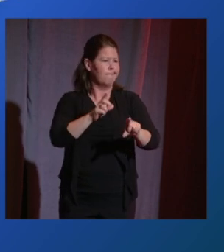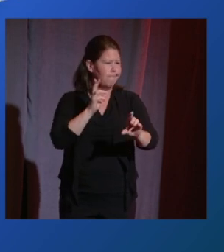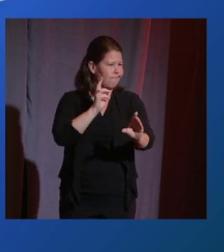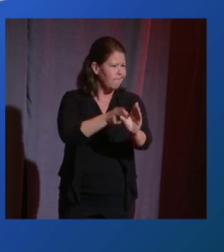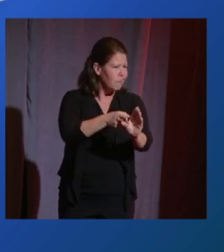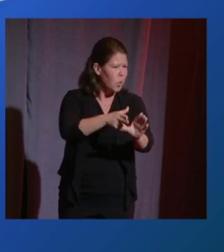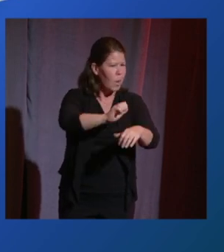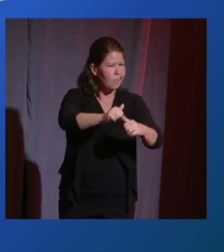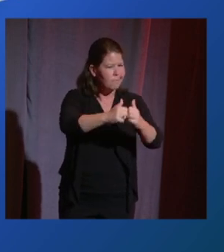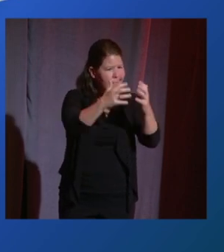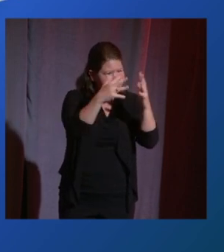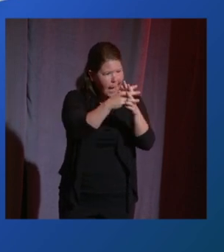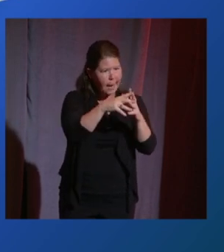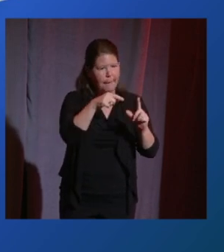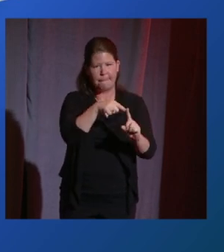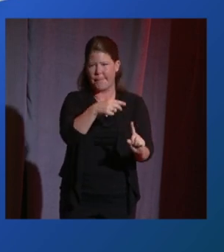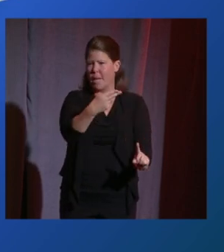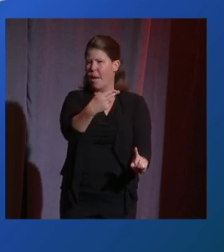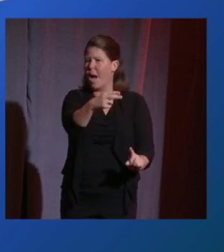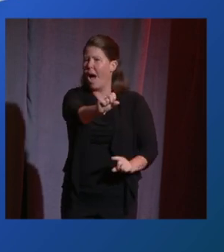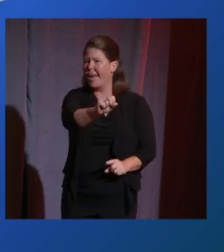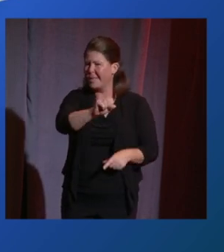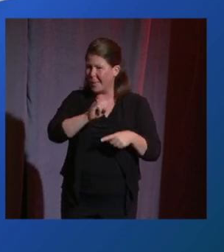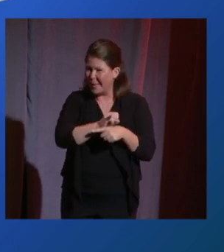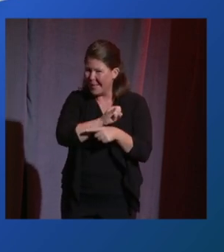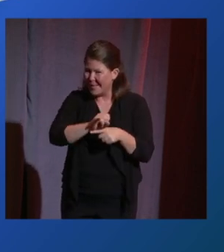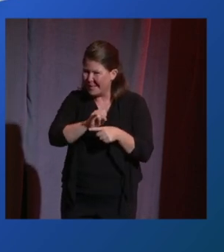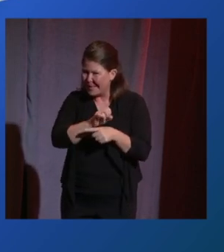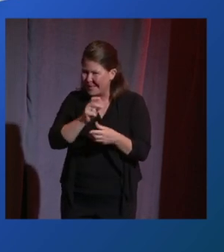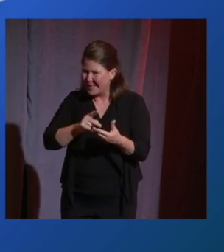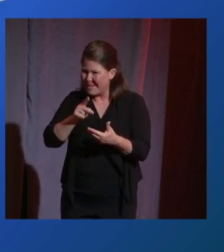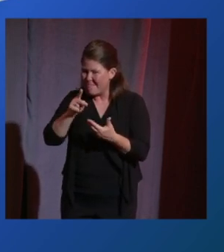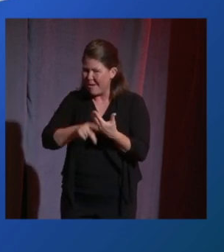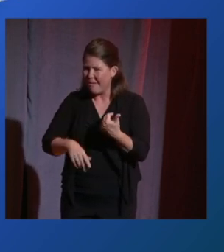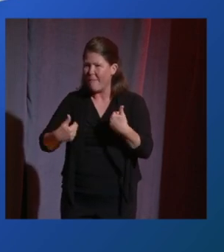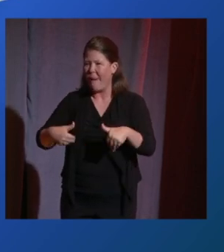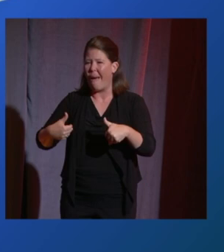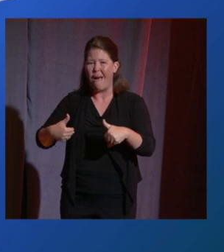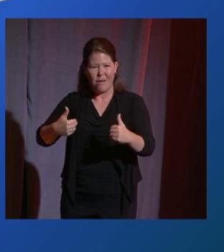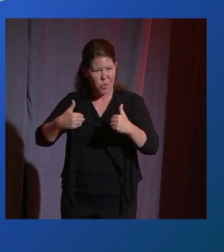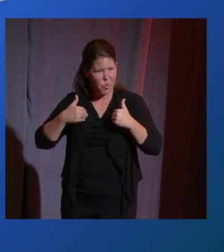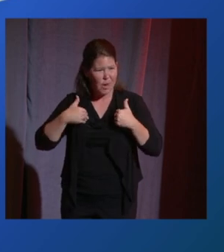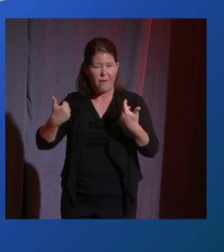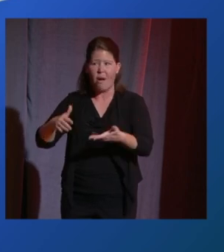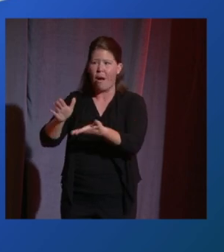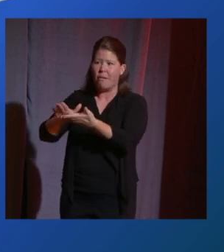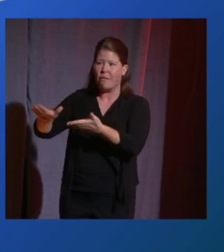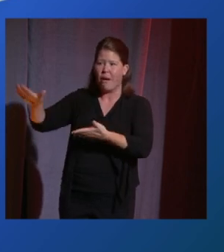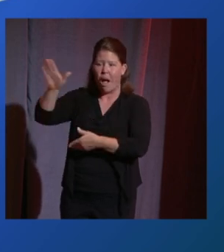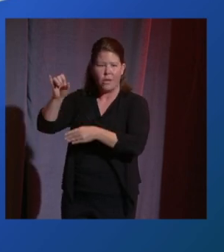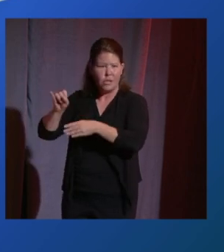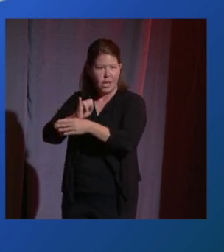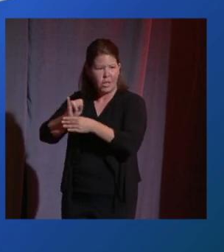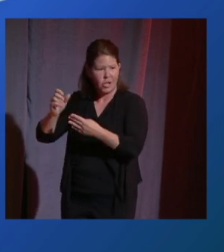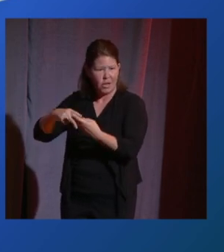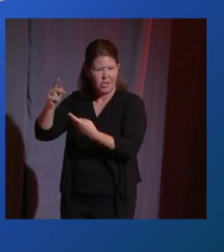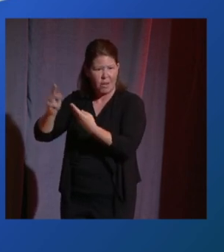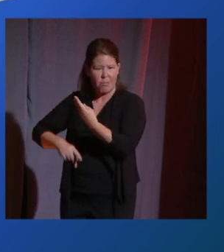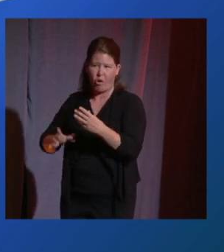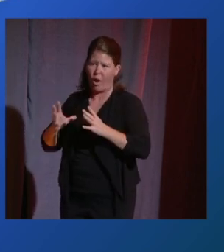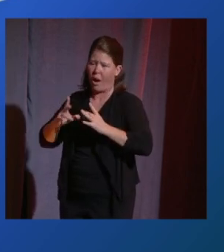this year um so we have we have enjoyed having a robust College internship program where we